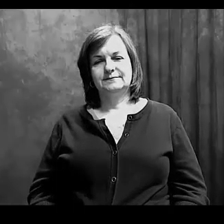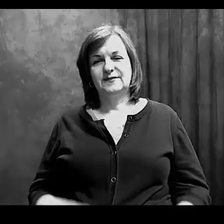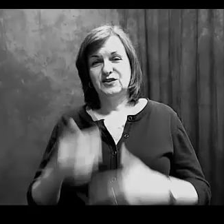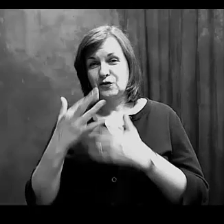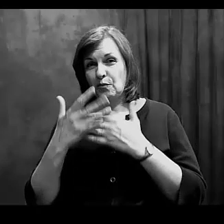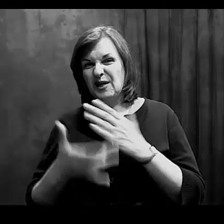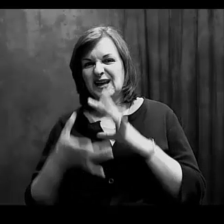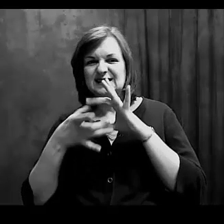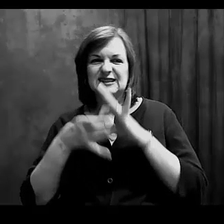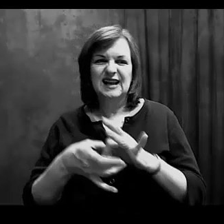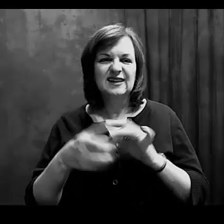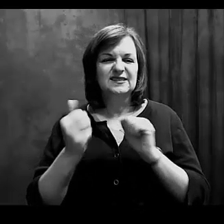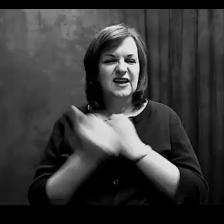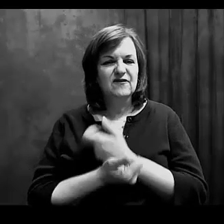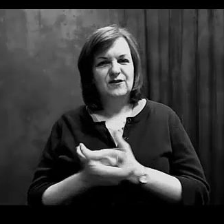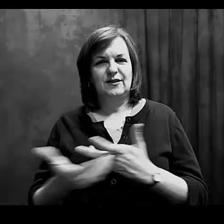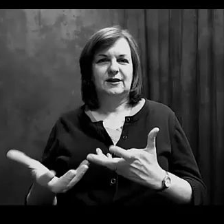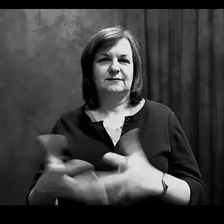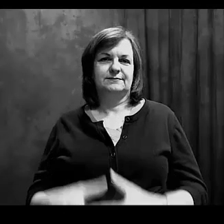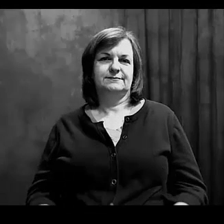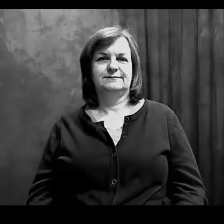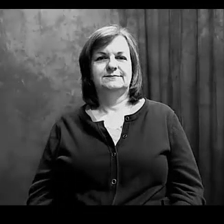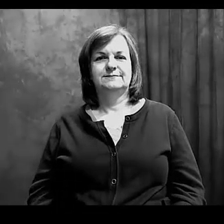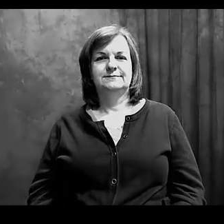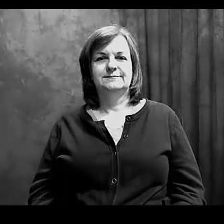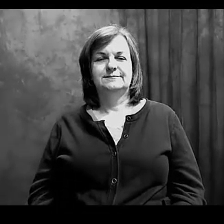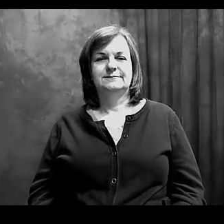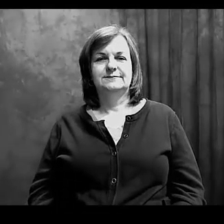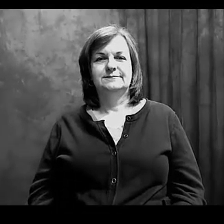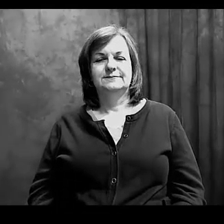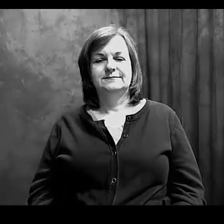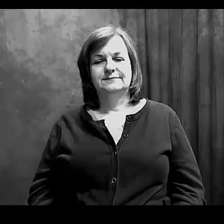So it's connecting pretty much everything.